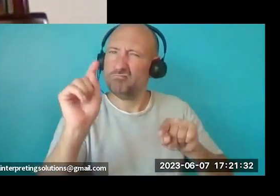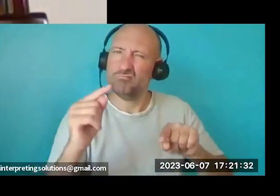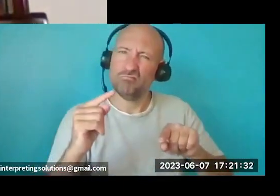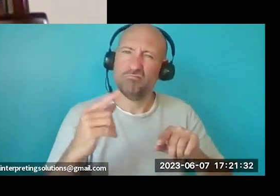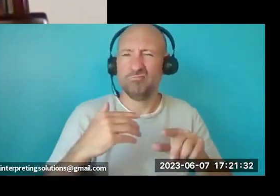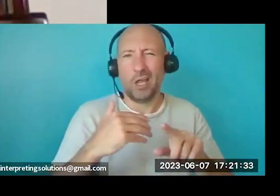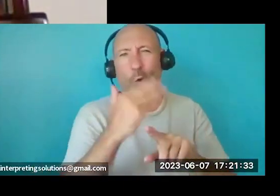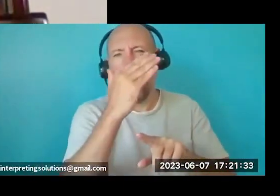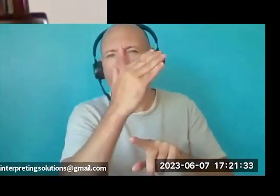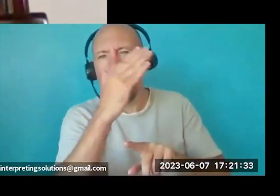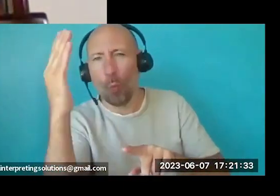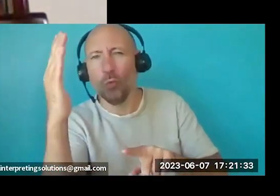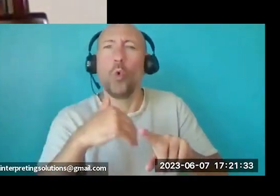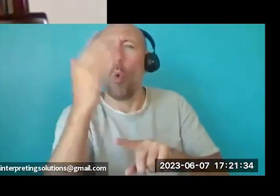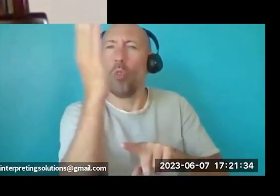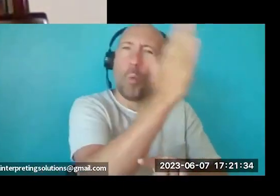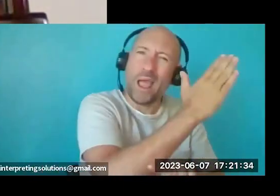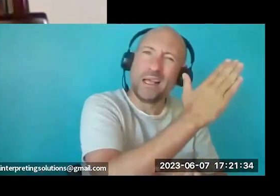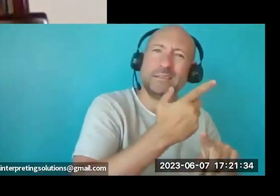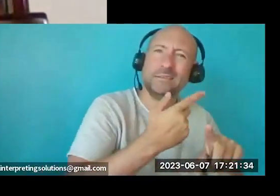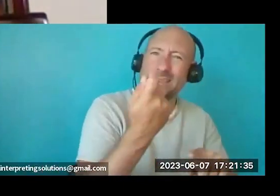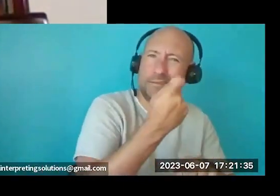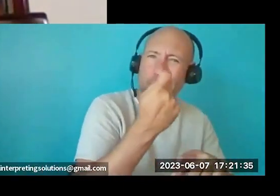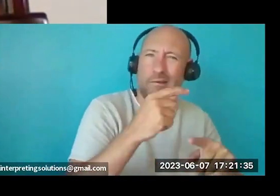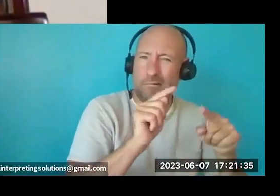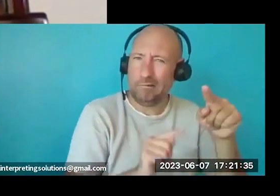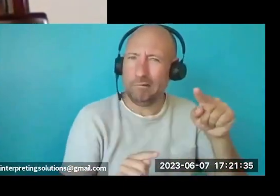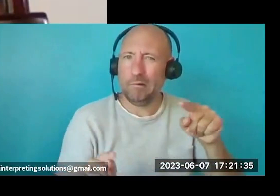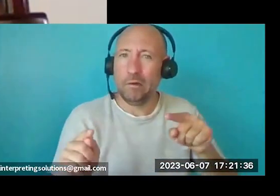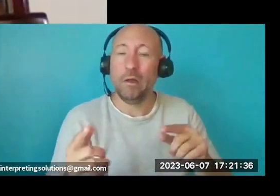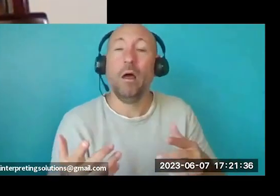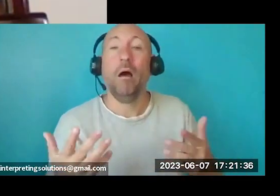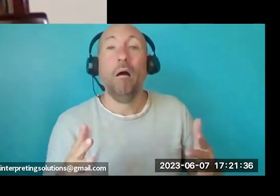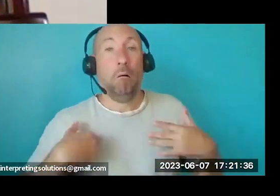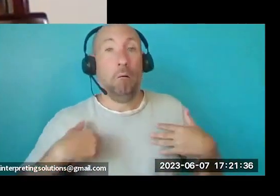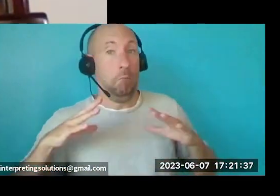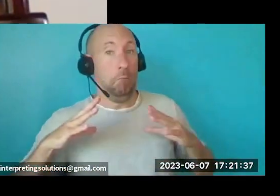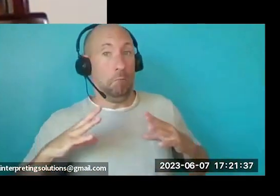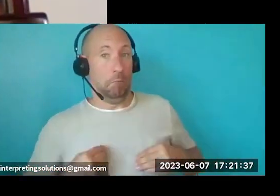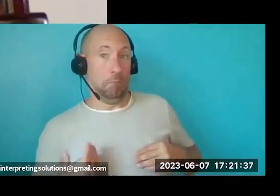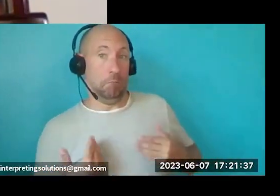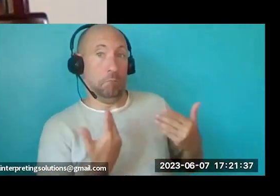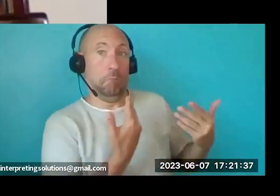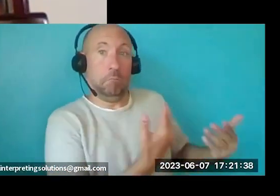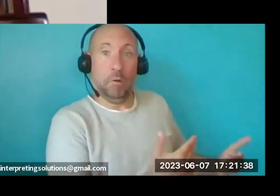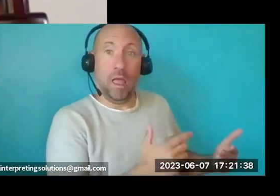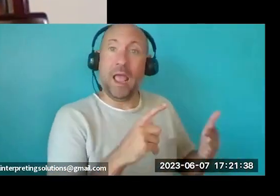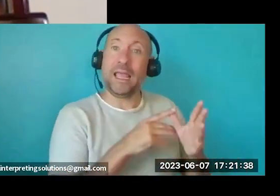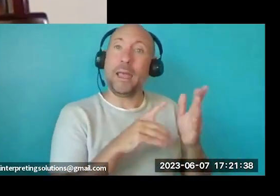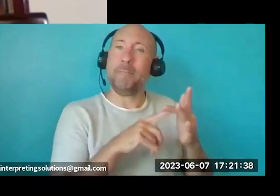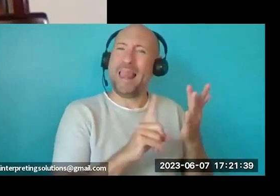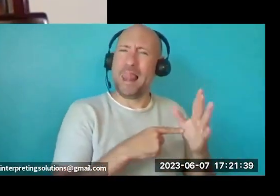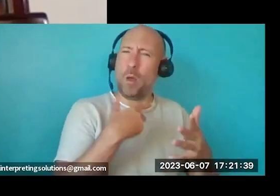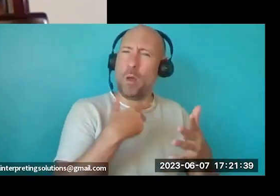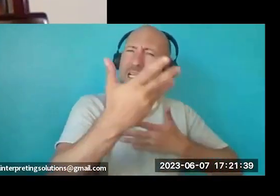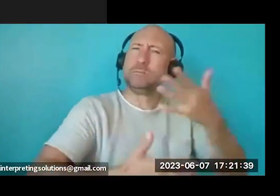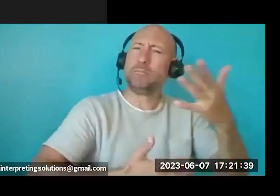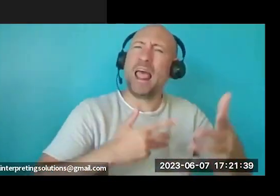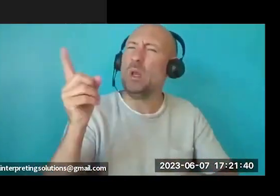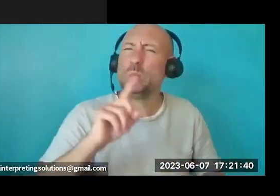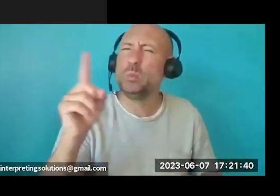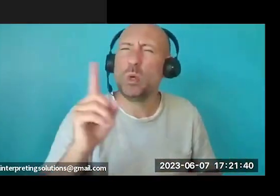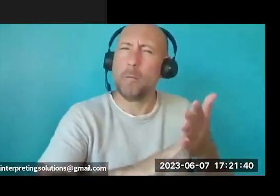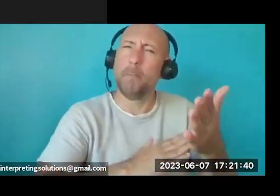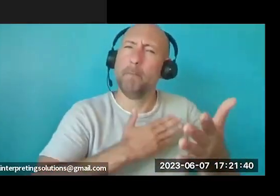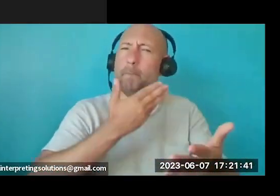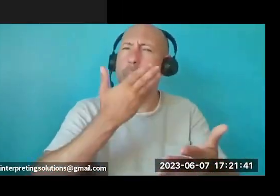northwest of Italy. Now Camilla will have the floor and she will tell us what a poetic audio description is and what we